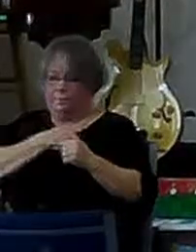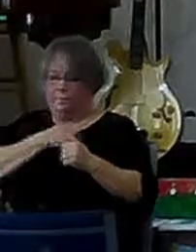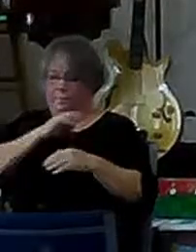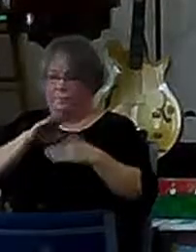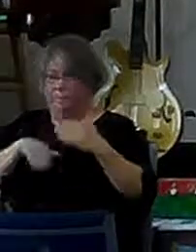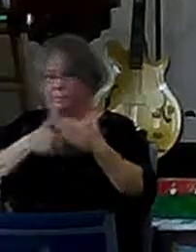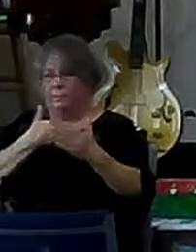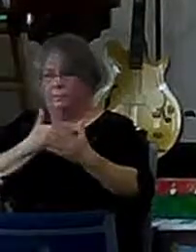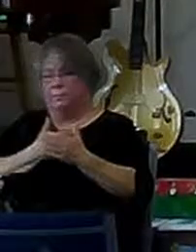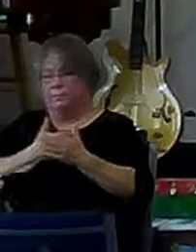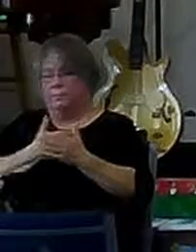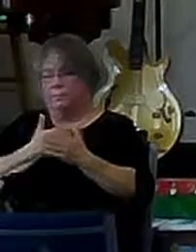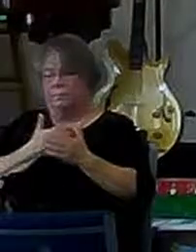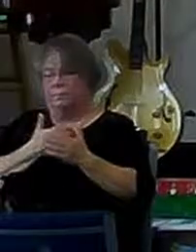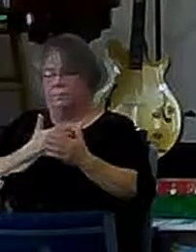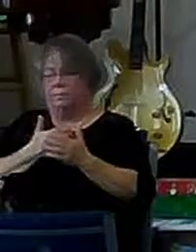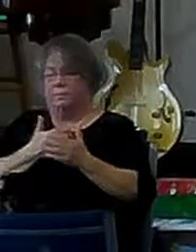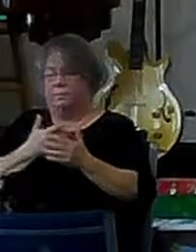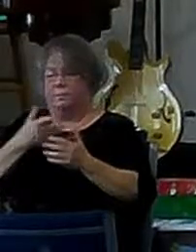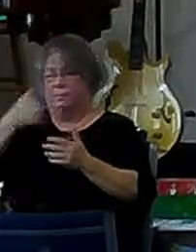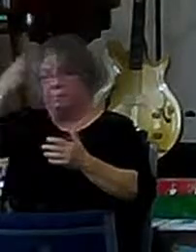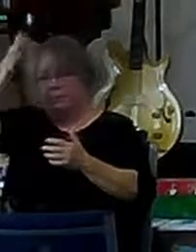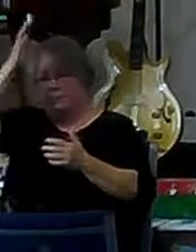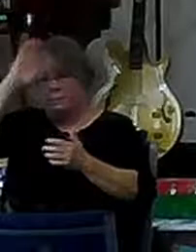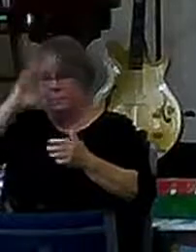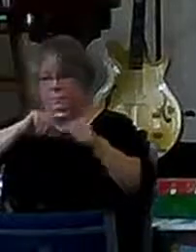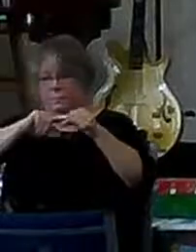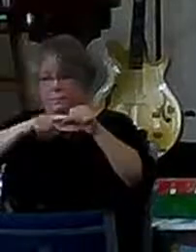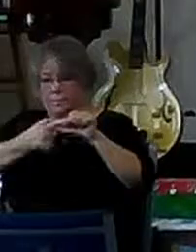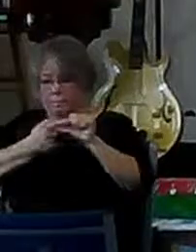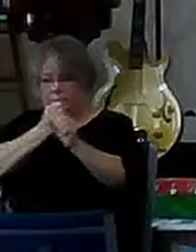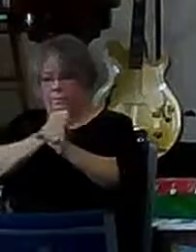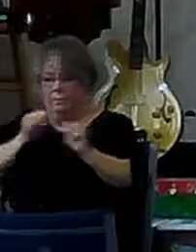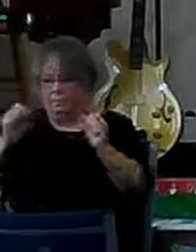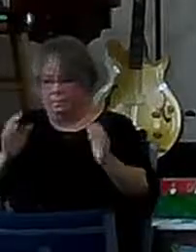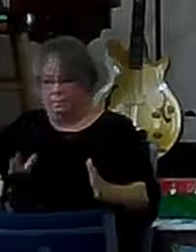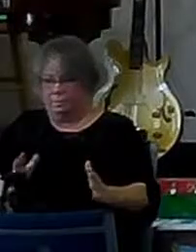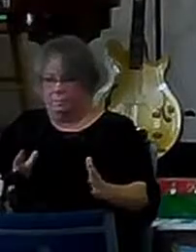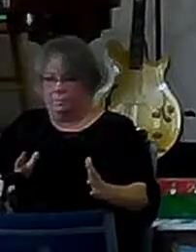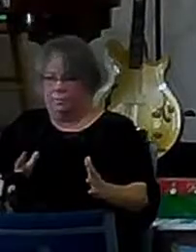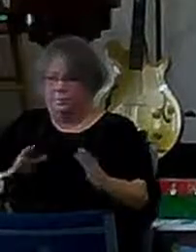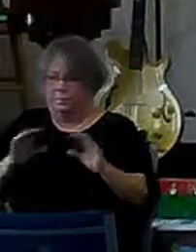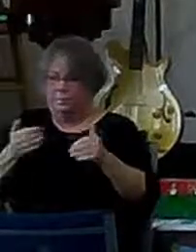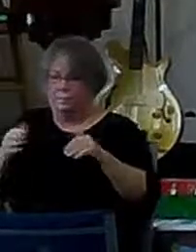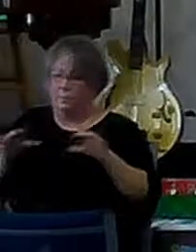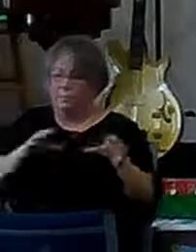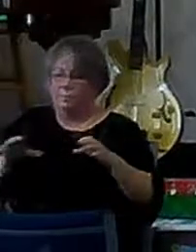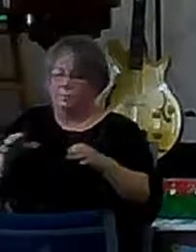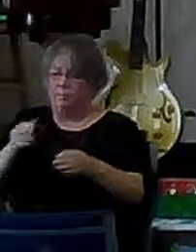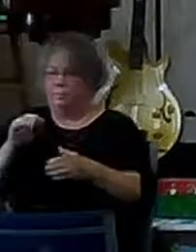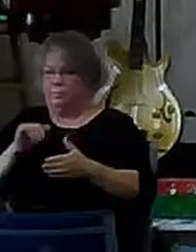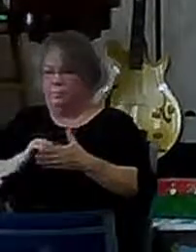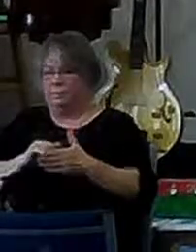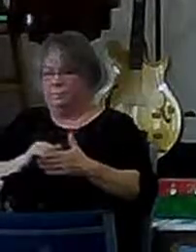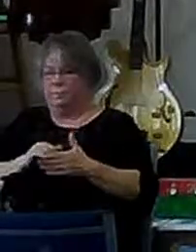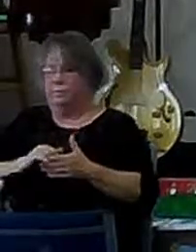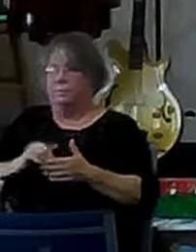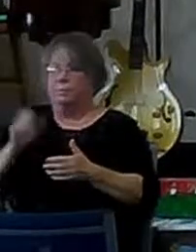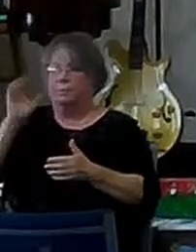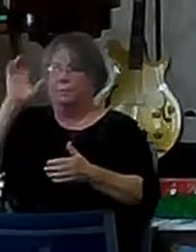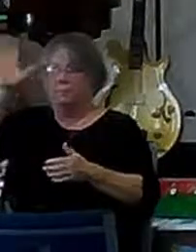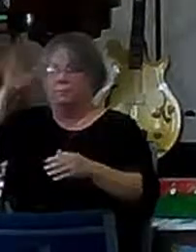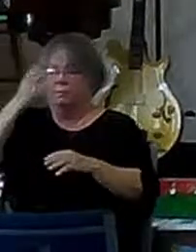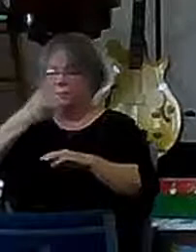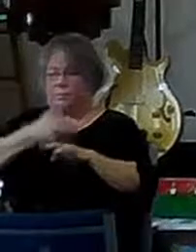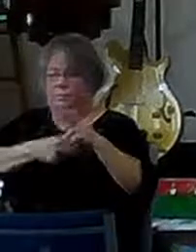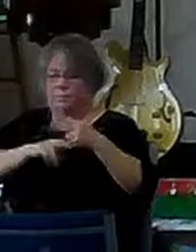issue of God initiating salvation, does he do this? How does he do this? Is it in his hands? Is